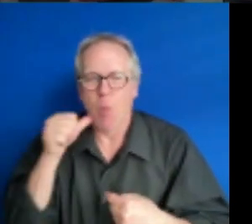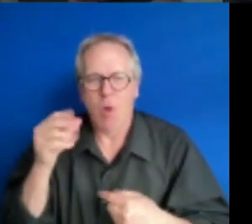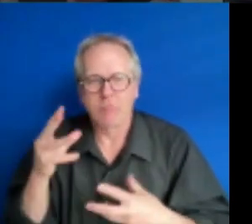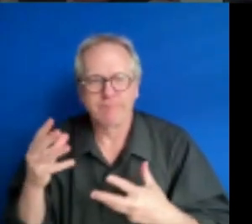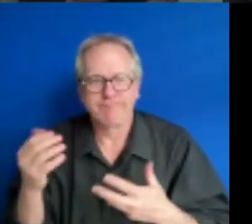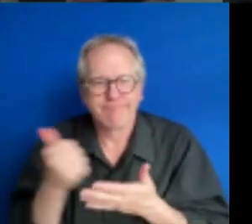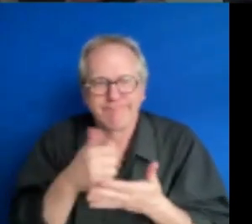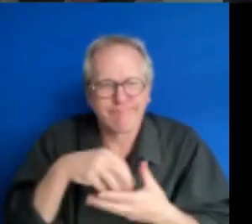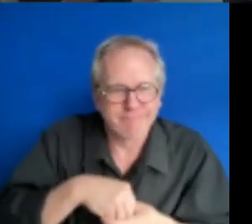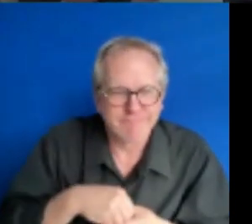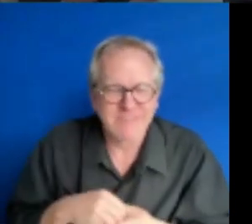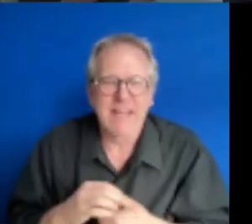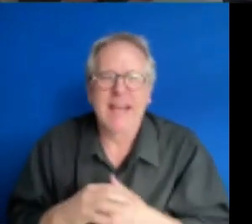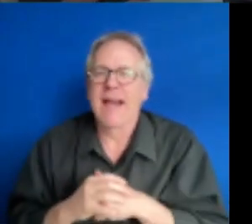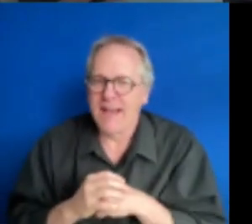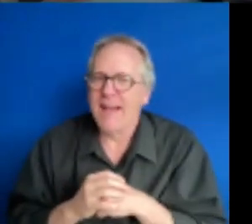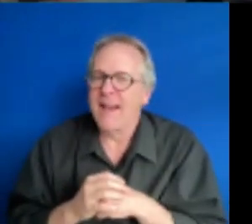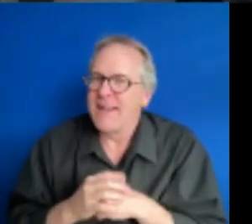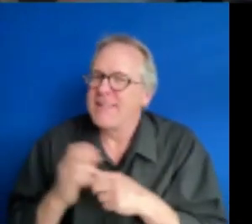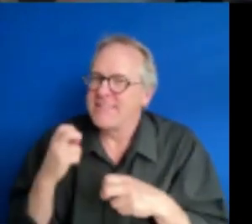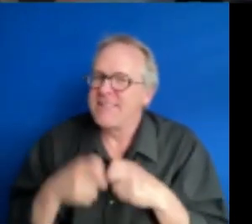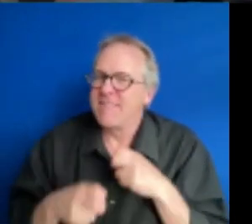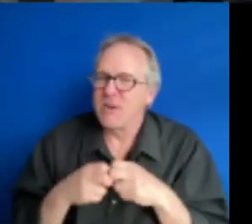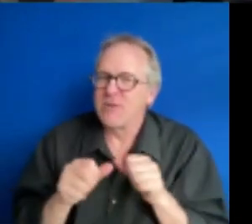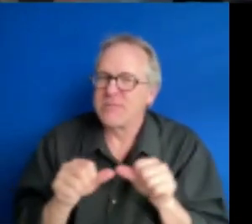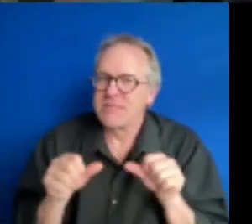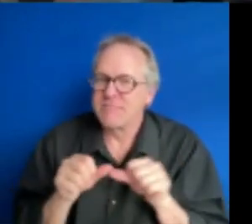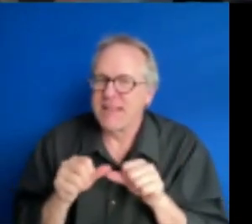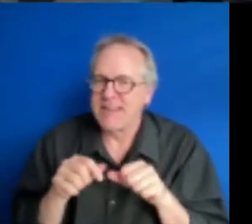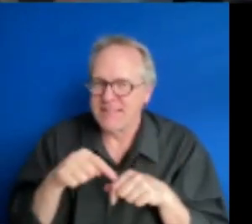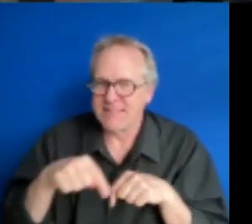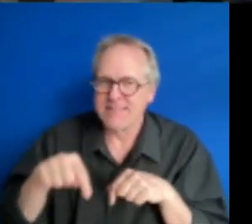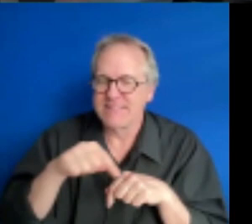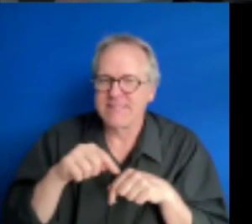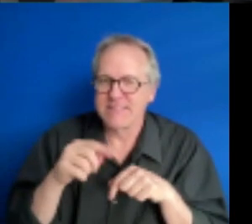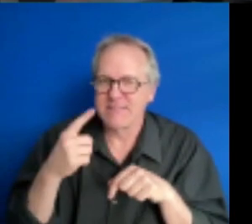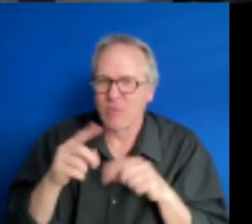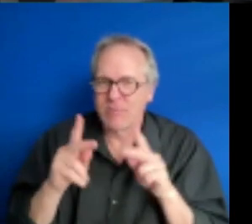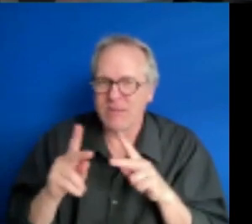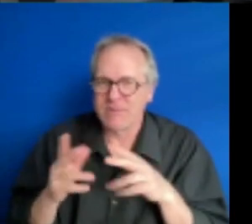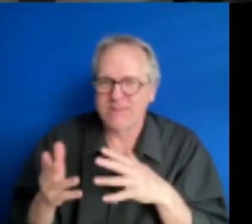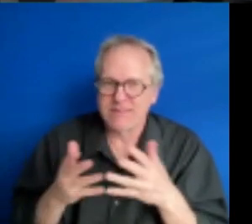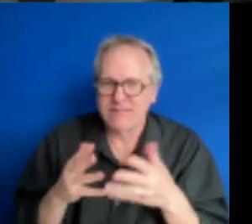You know, that is a difficult space to occupy. And, you know,